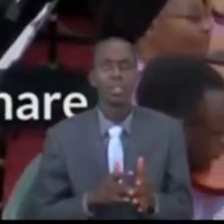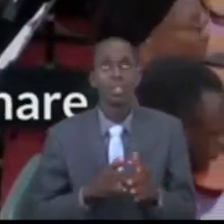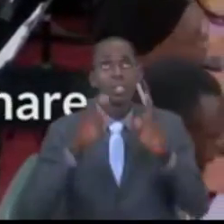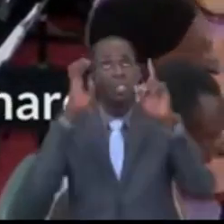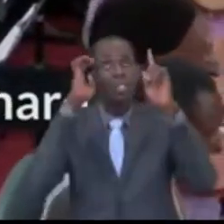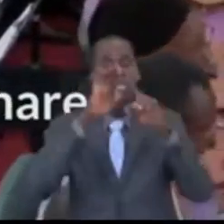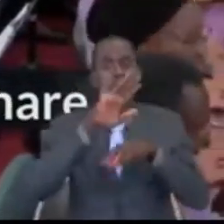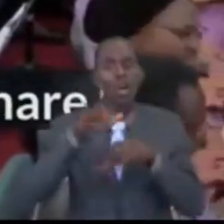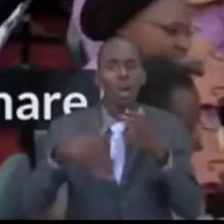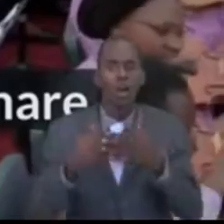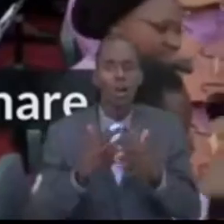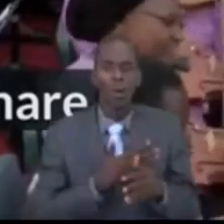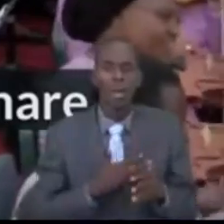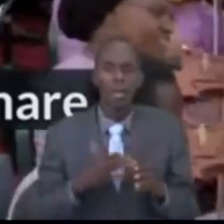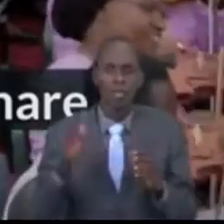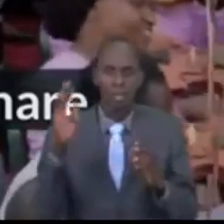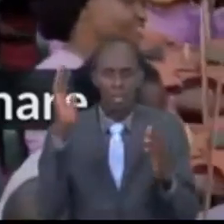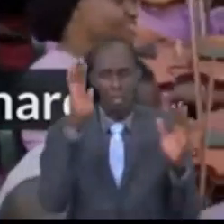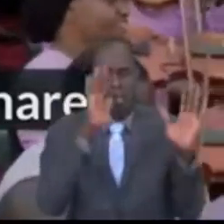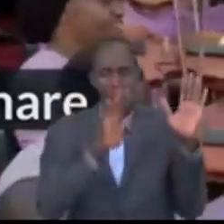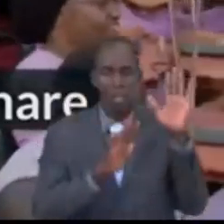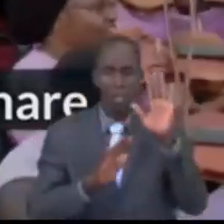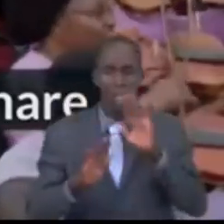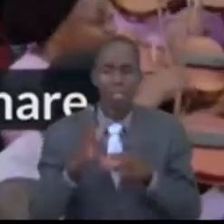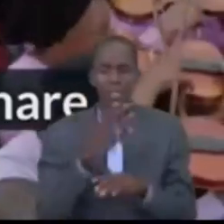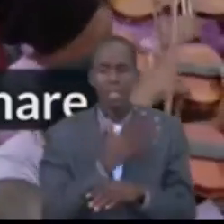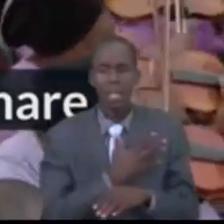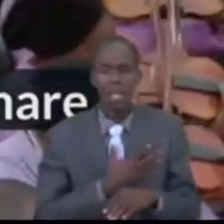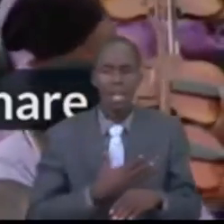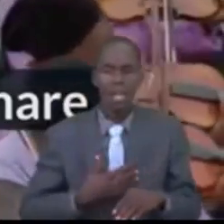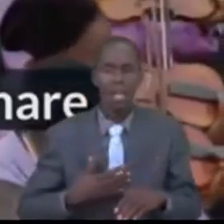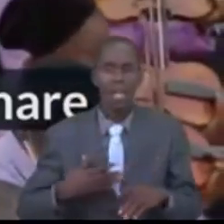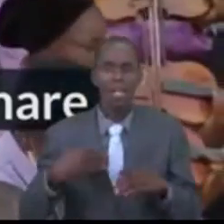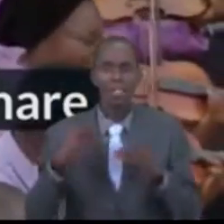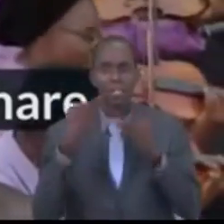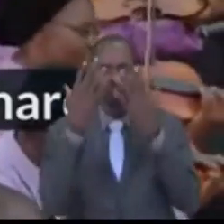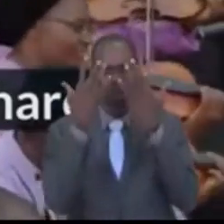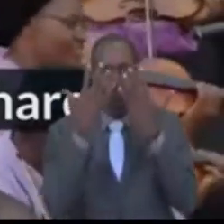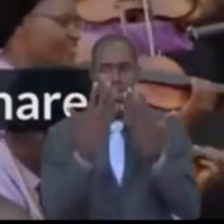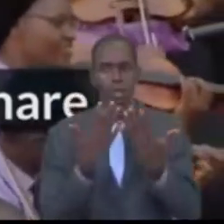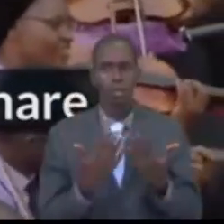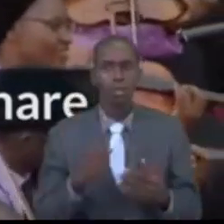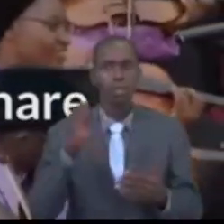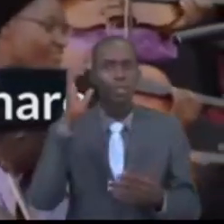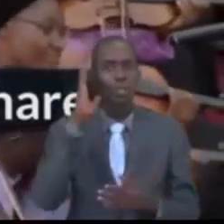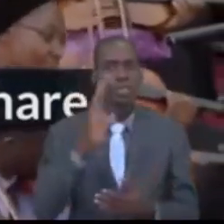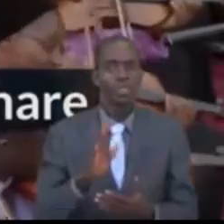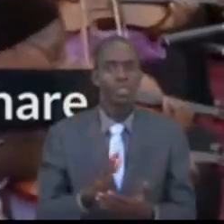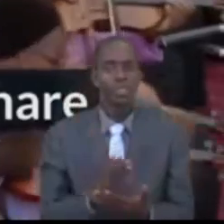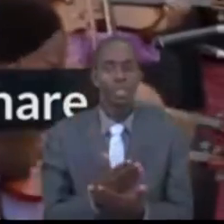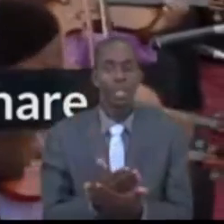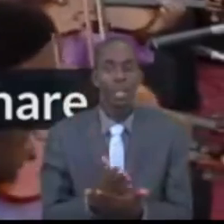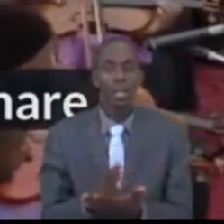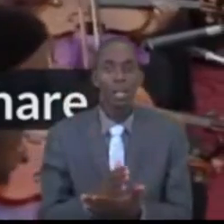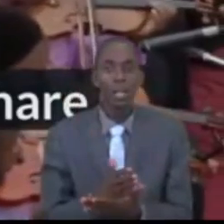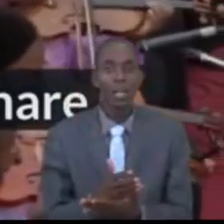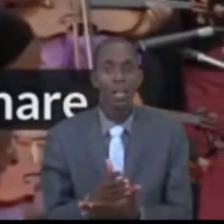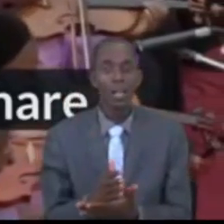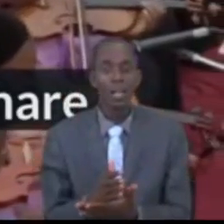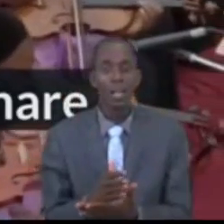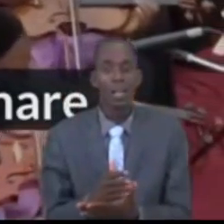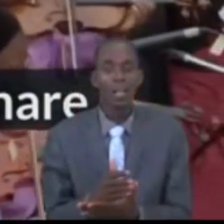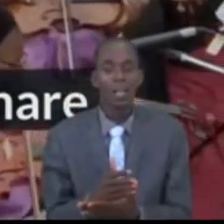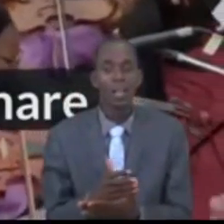Jesus, behold my kiss and sorrows will share.